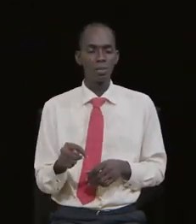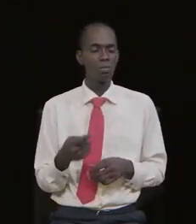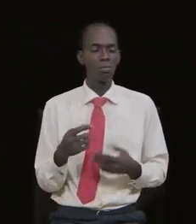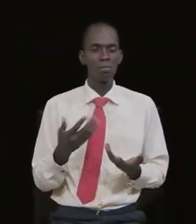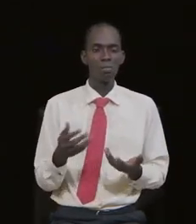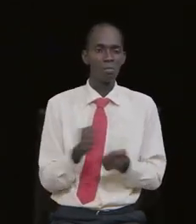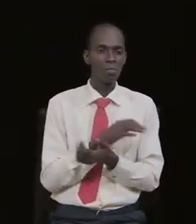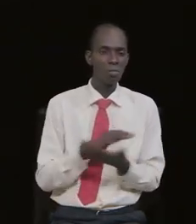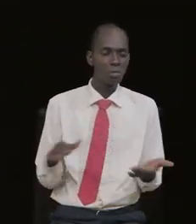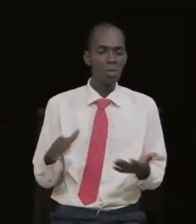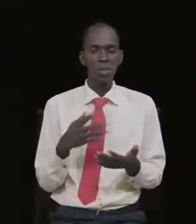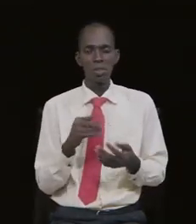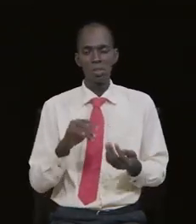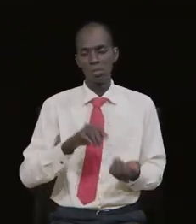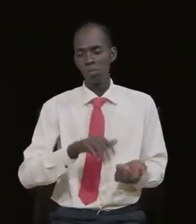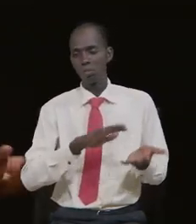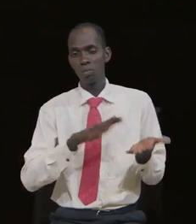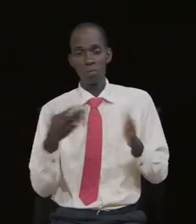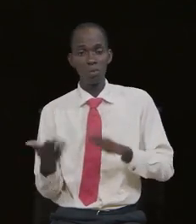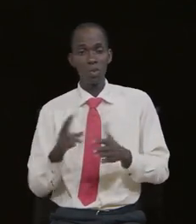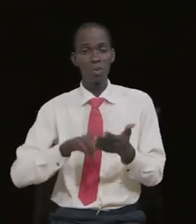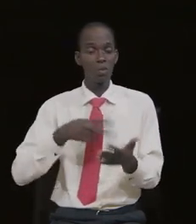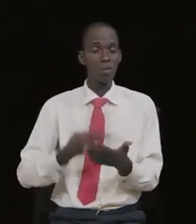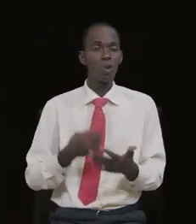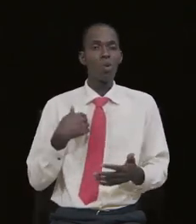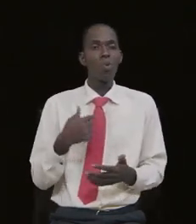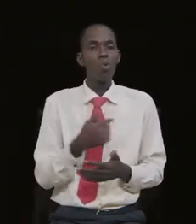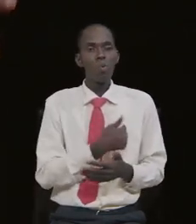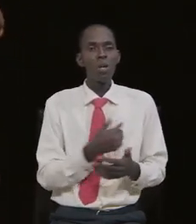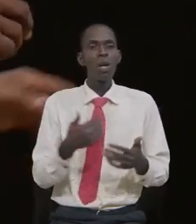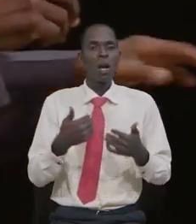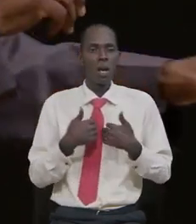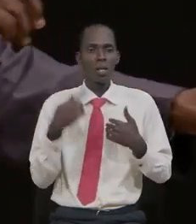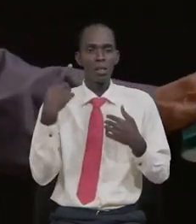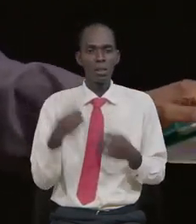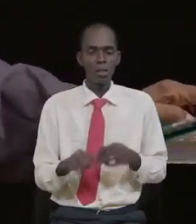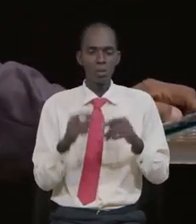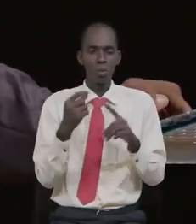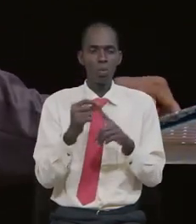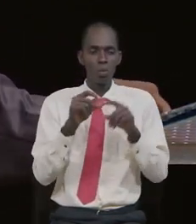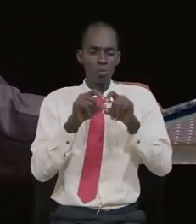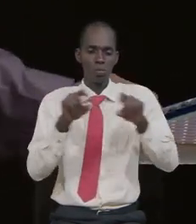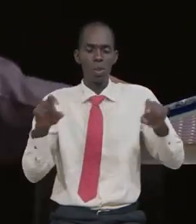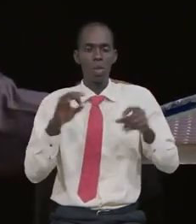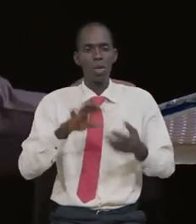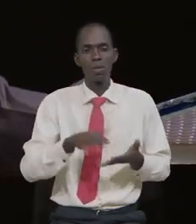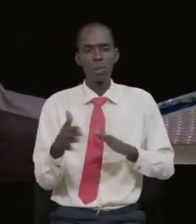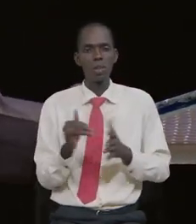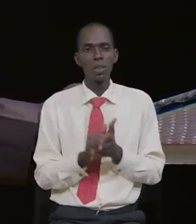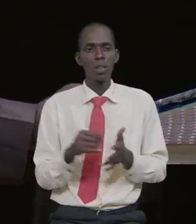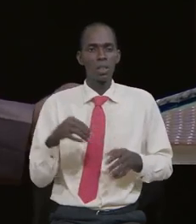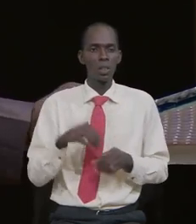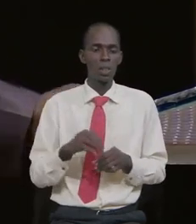and everything, we add the sentence of death in ourselves, that we should not trust